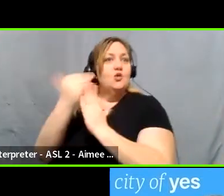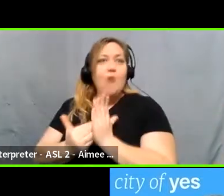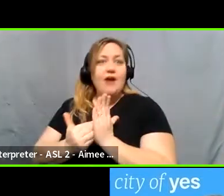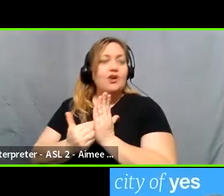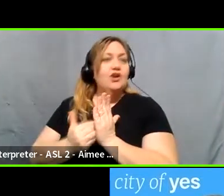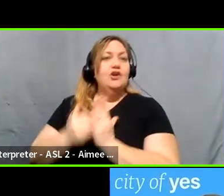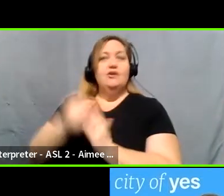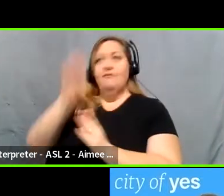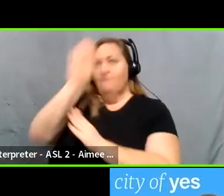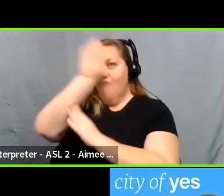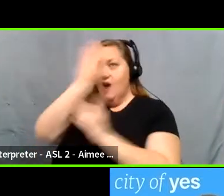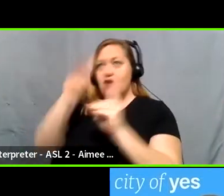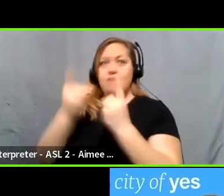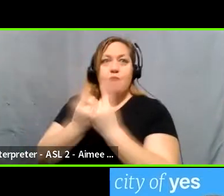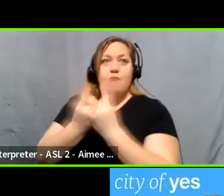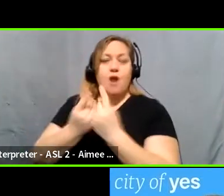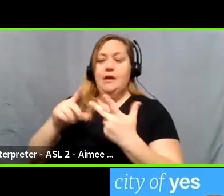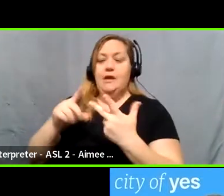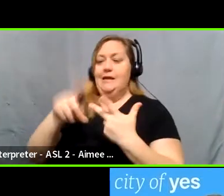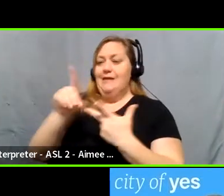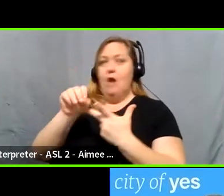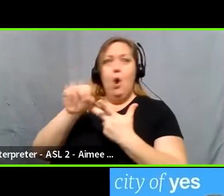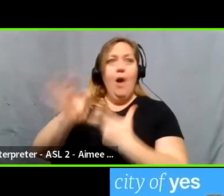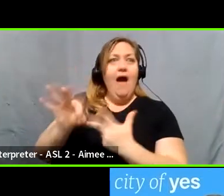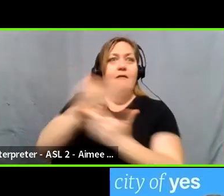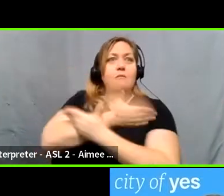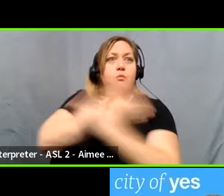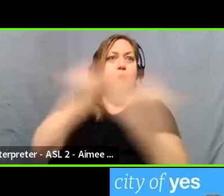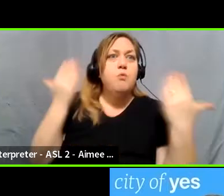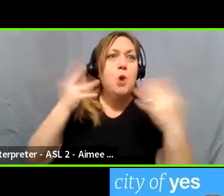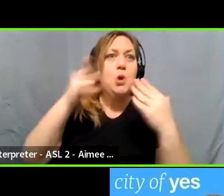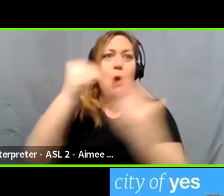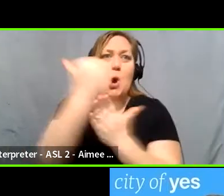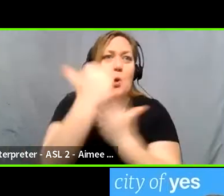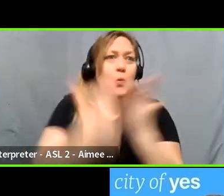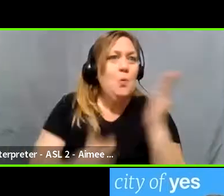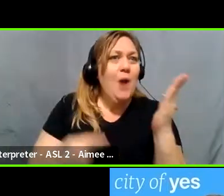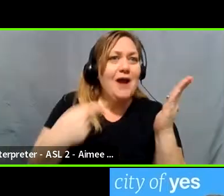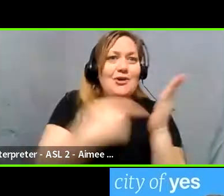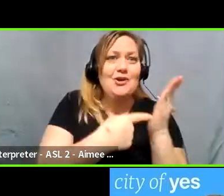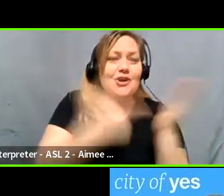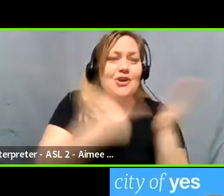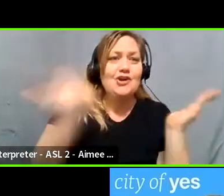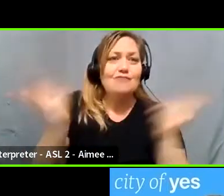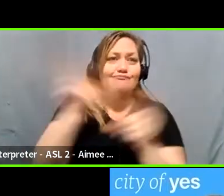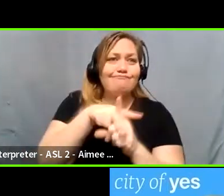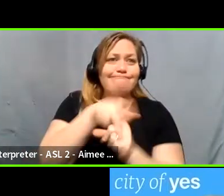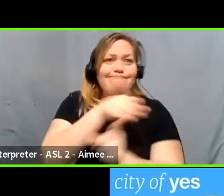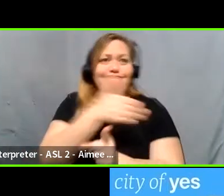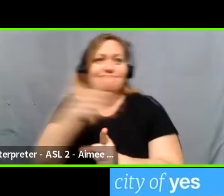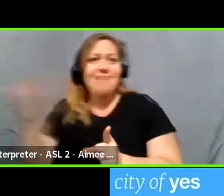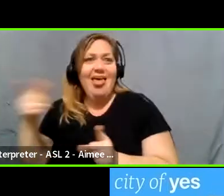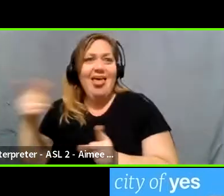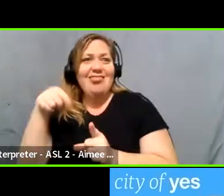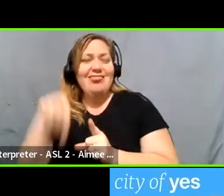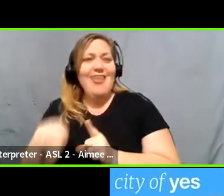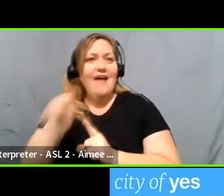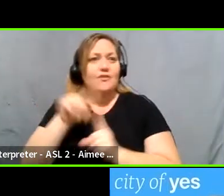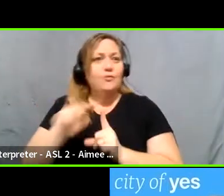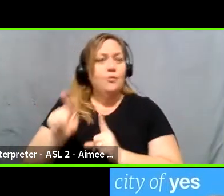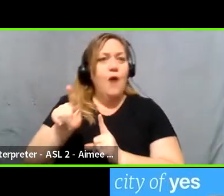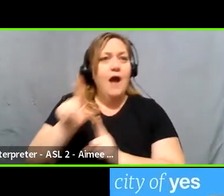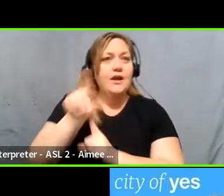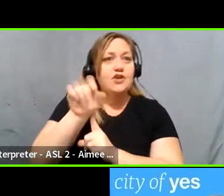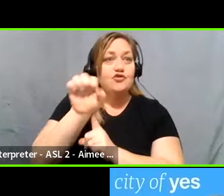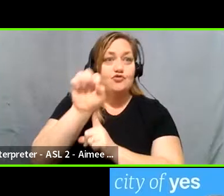department, the DOF, absolutely not a single record adds up across the board. This is what Trump is on trial